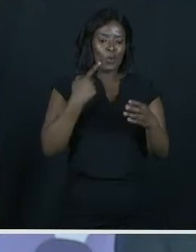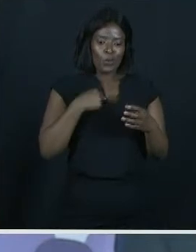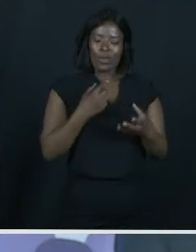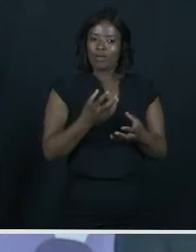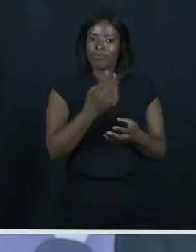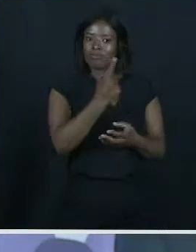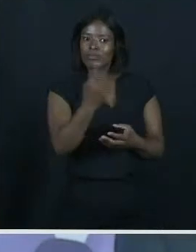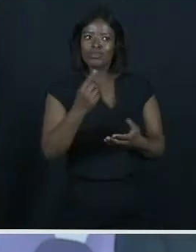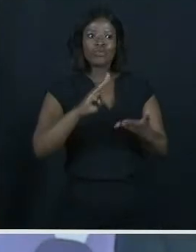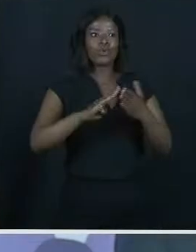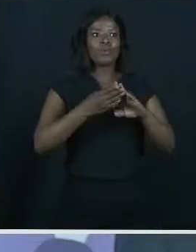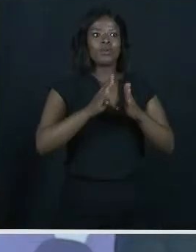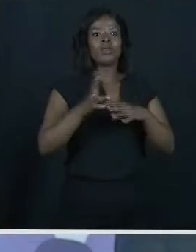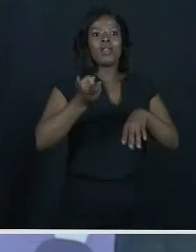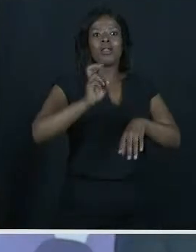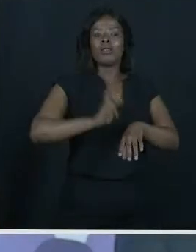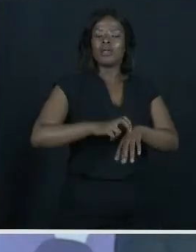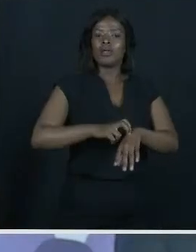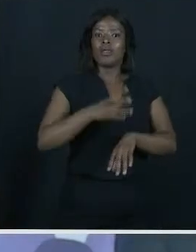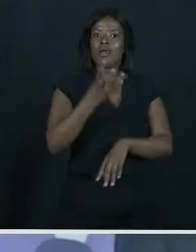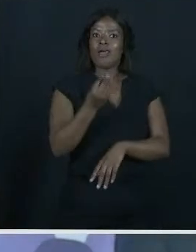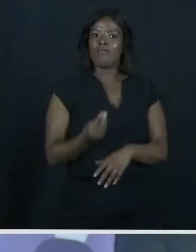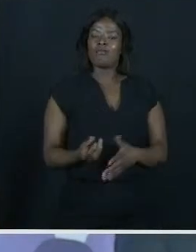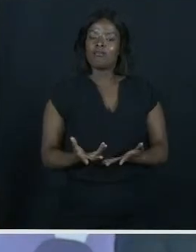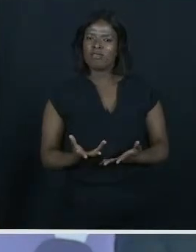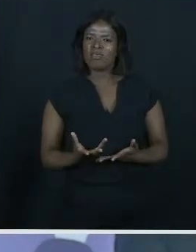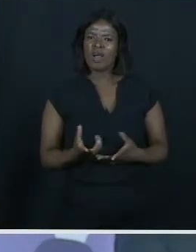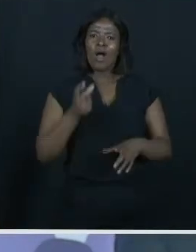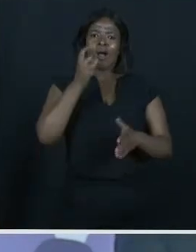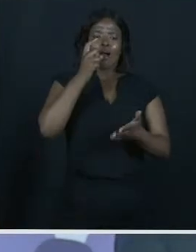communities. There was a comment made earlier